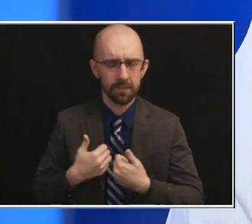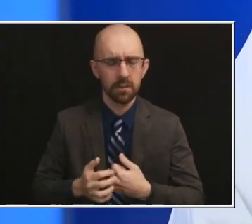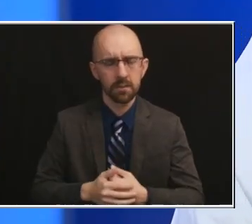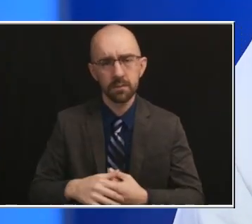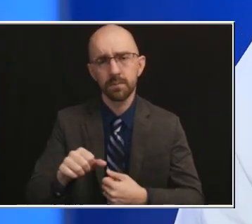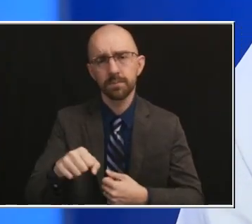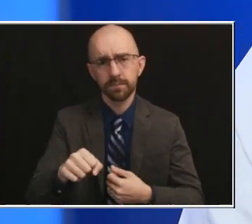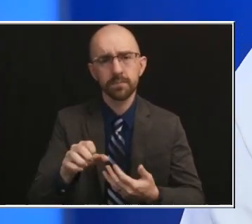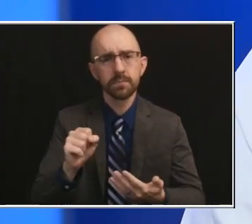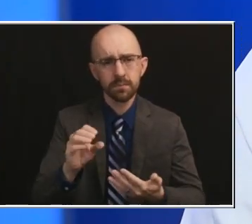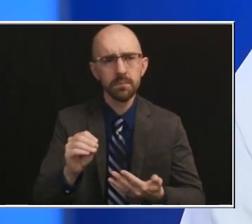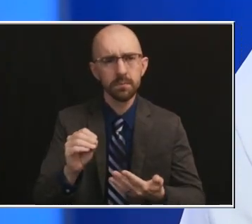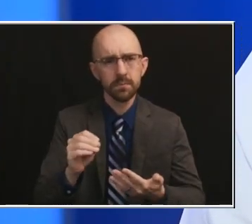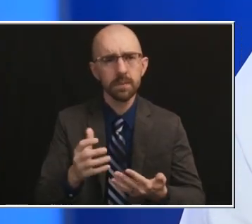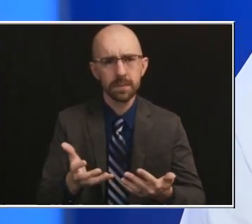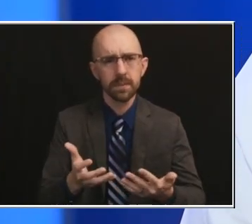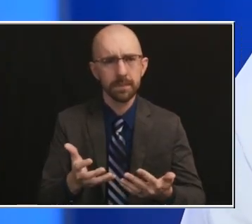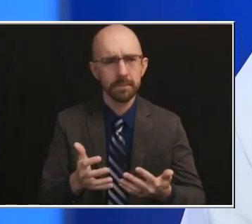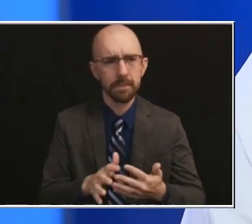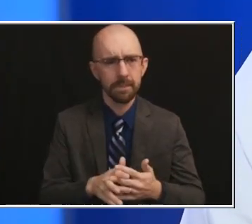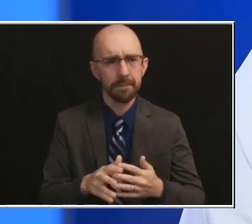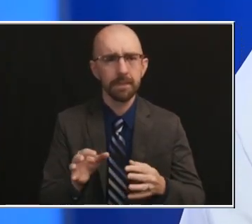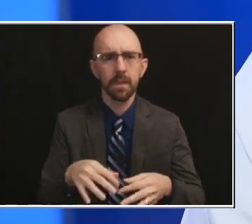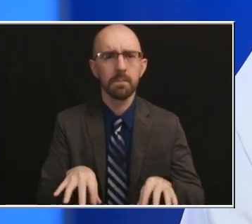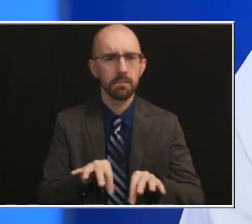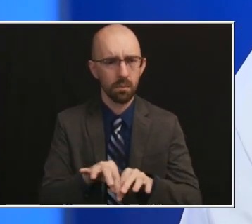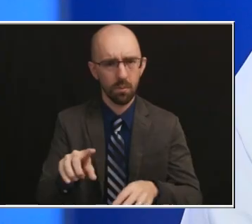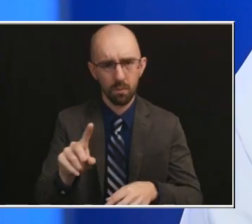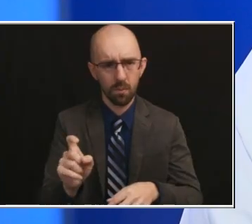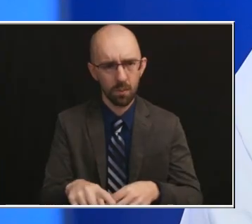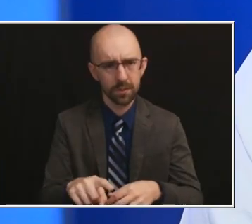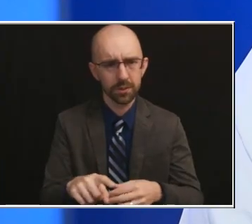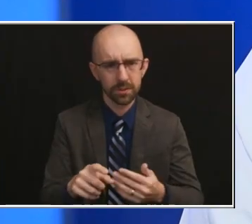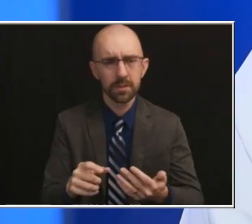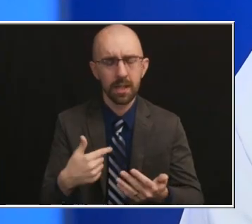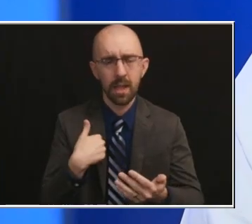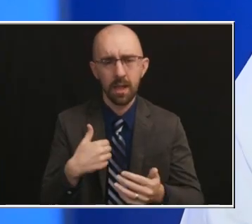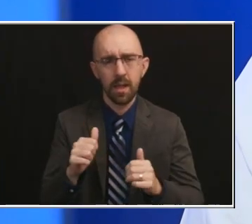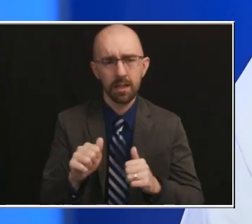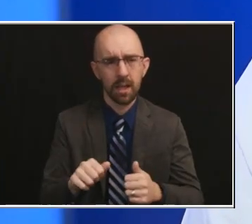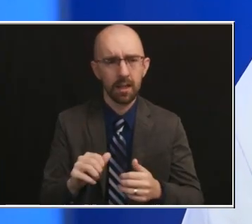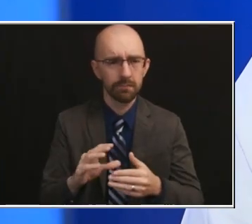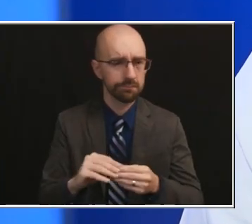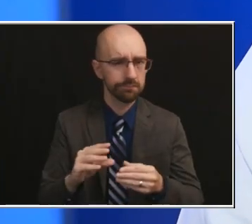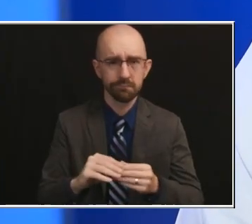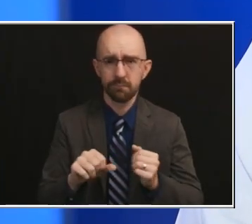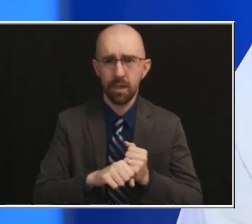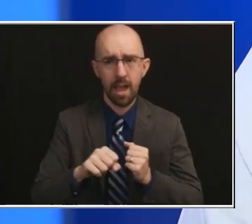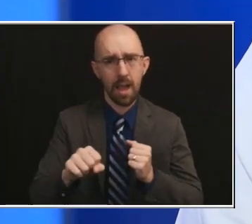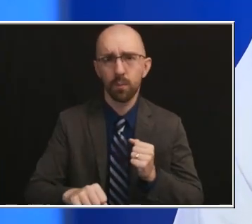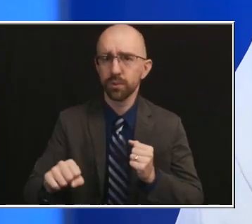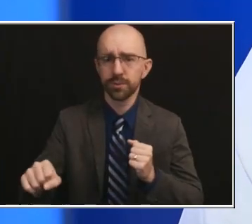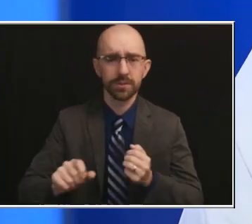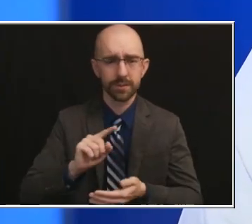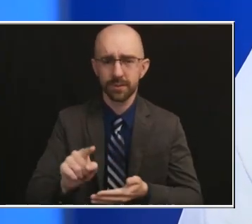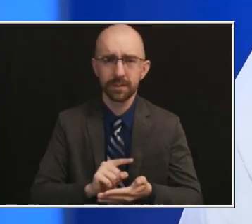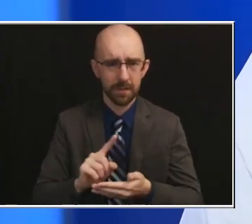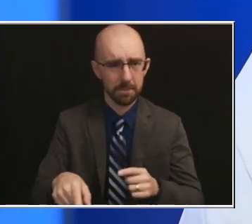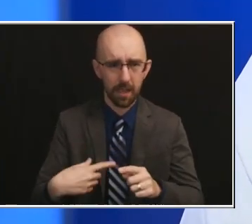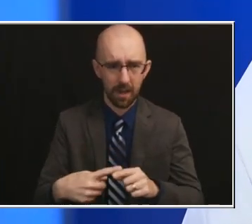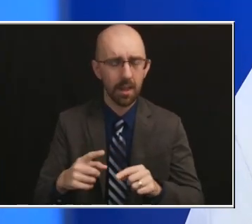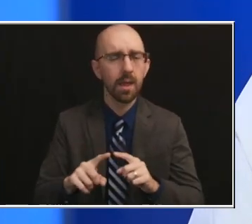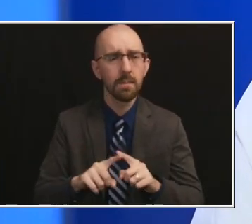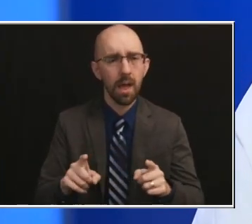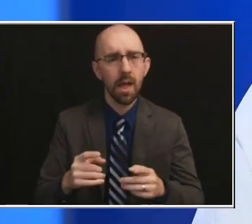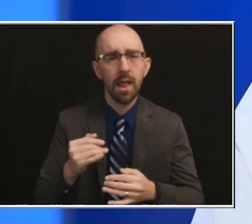a very important question, and I can talk for hours about it, but so the last part of